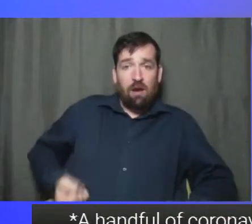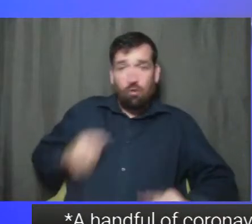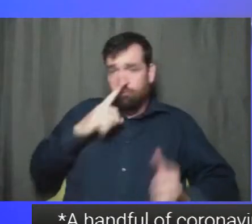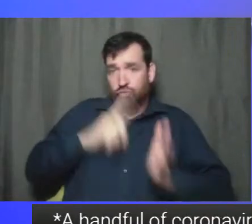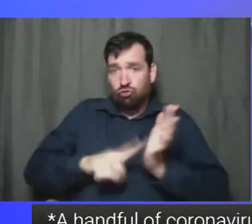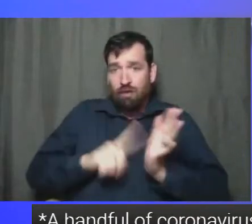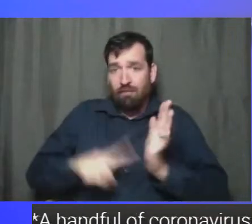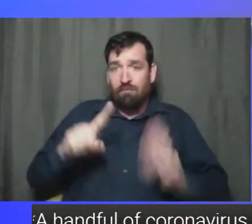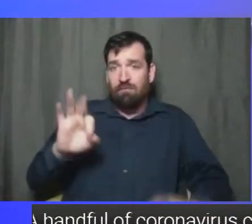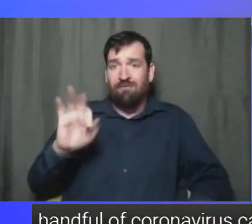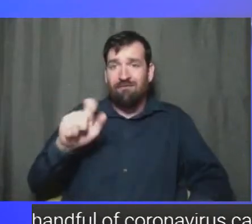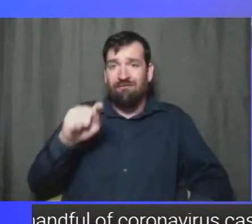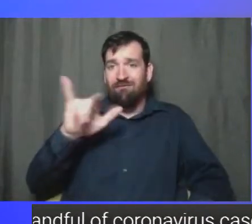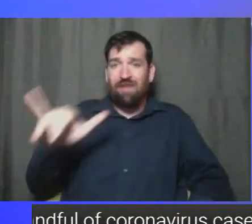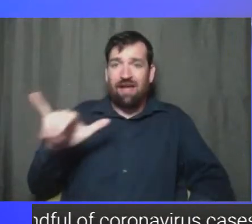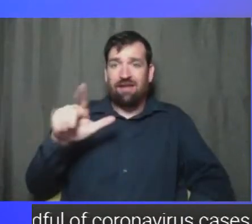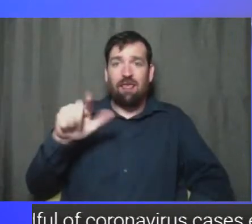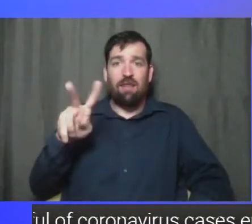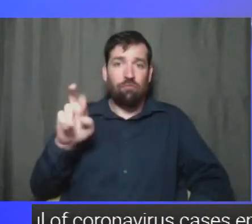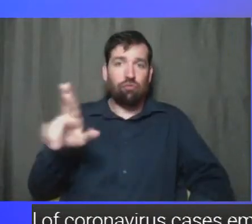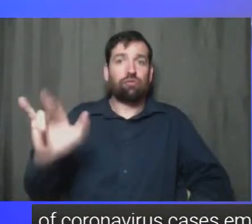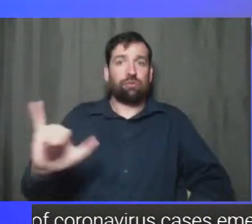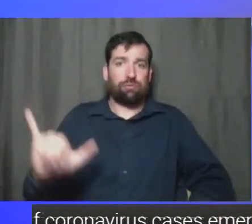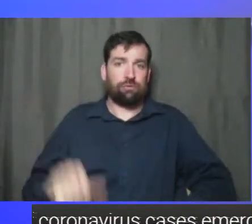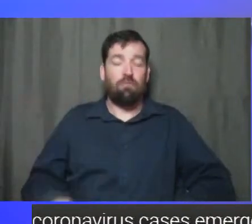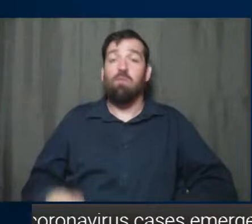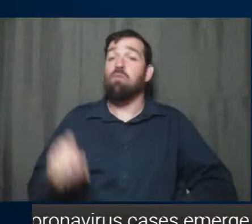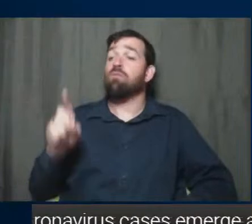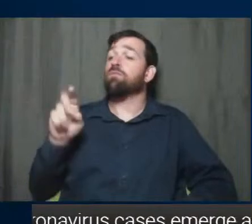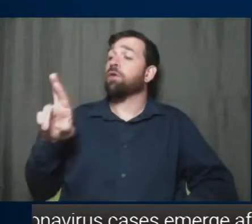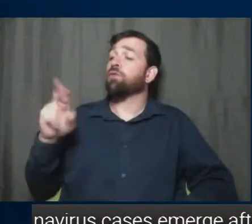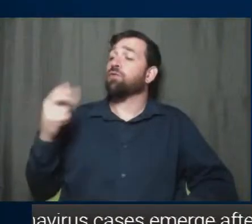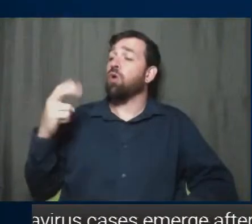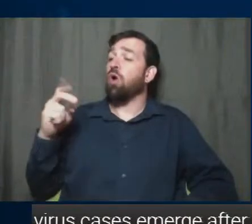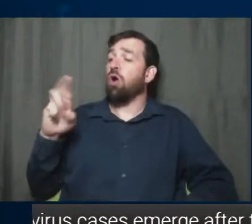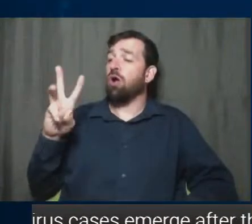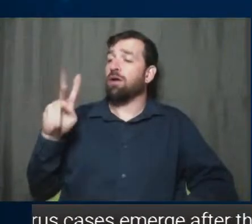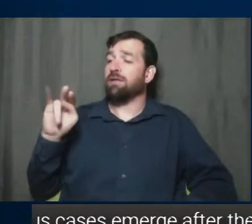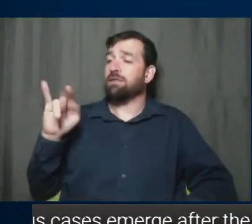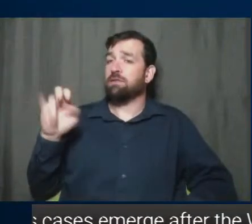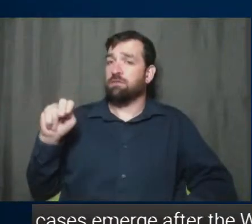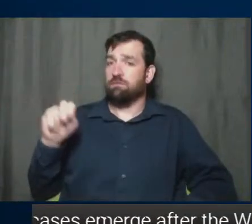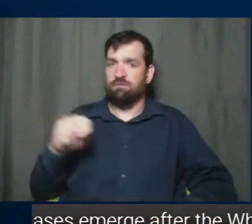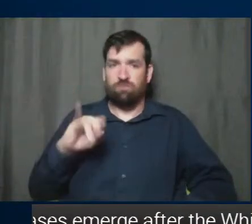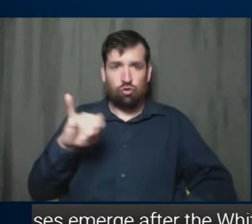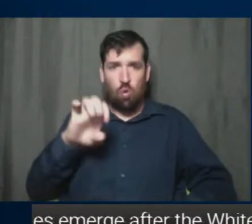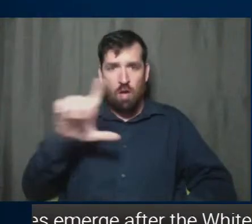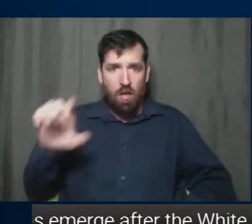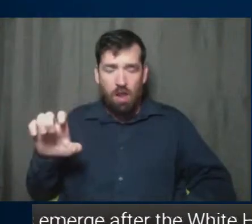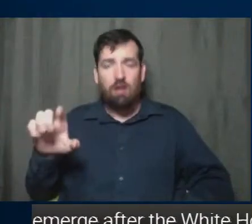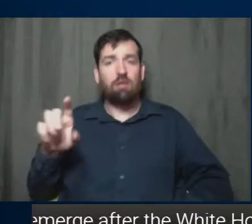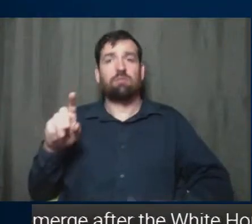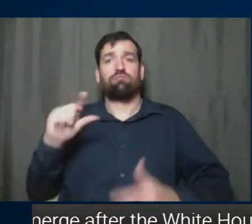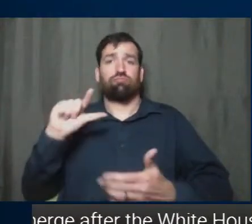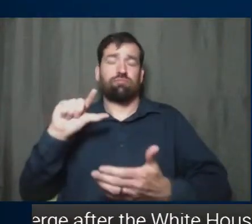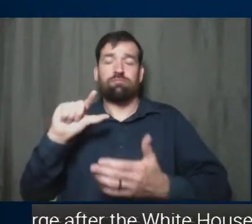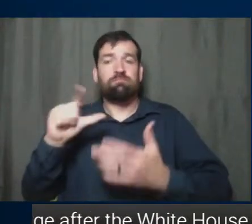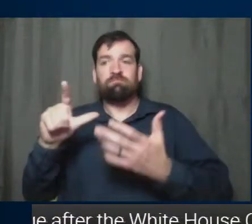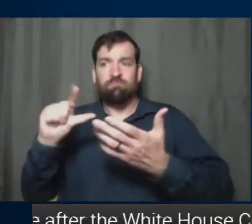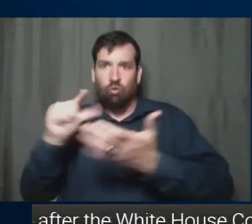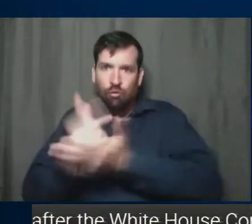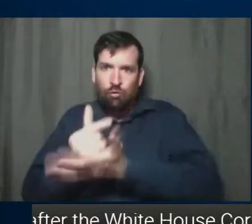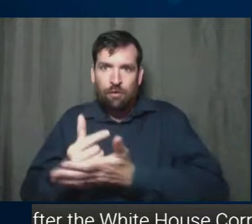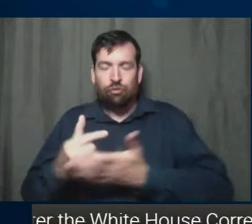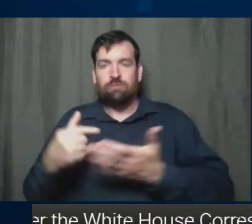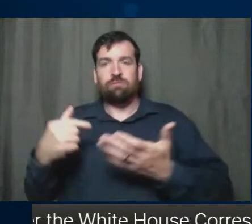up in that way as well. Dr. Hawkinson, Joella wants to know, it's Mother's Day, graduations, lots of people wanting to get